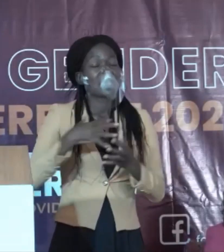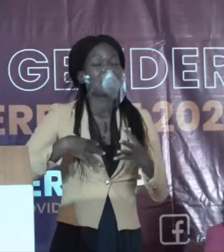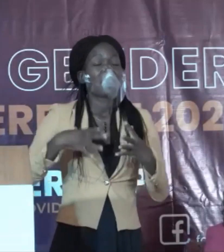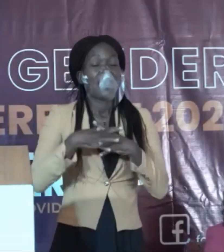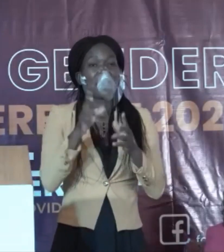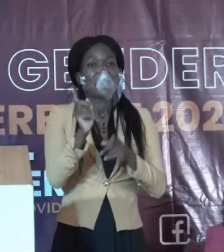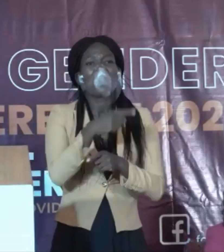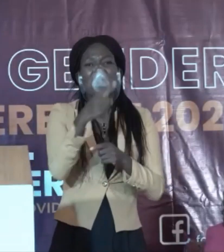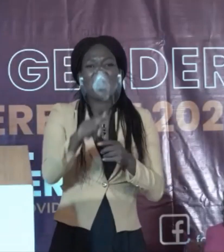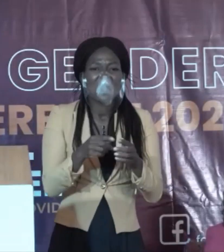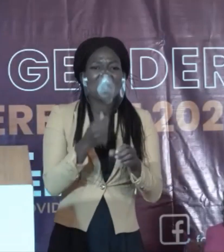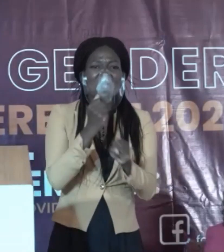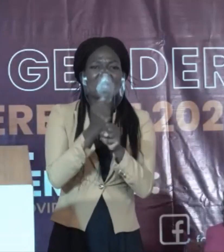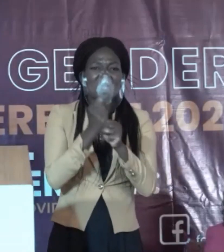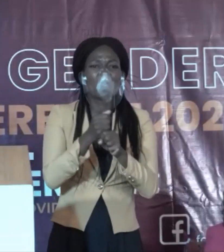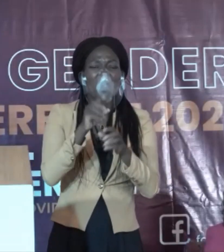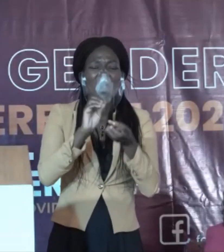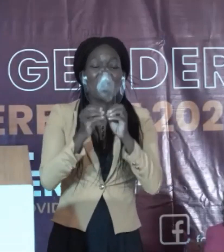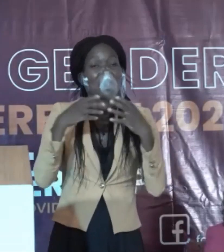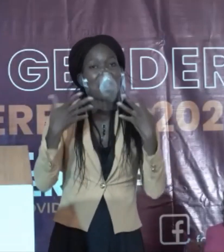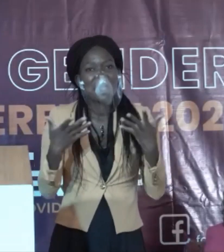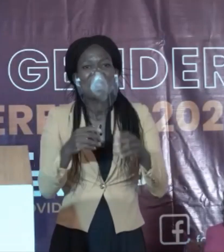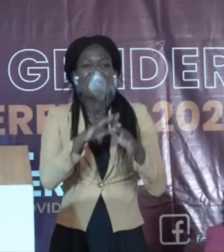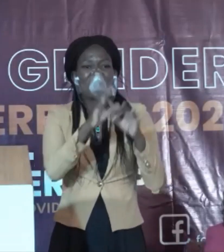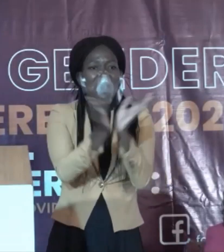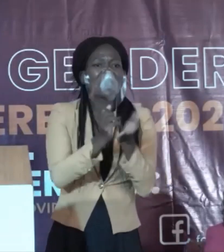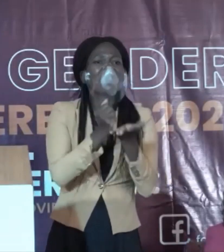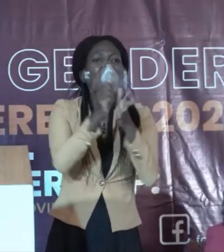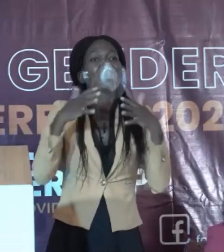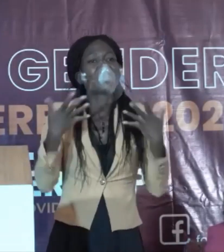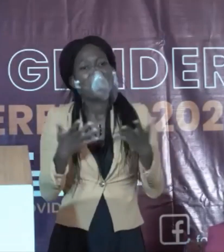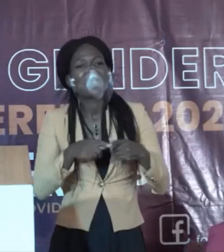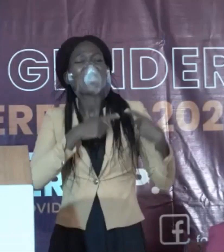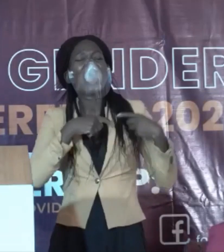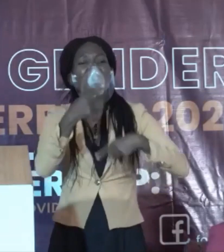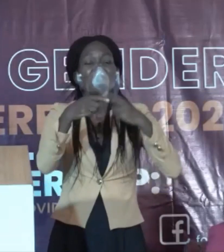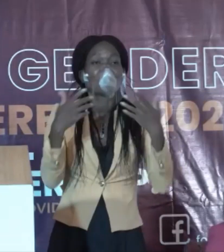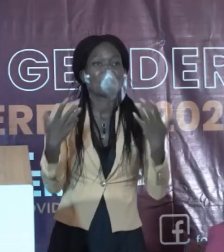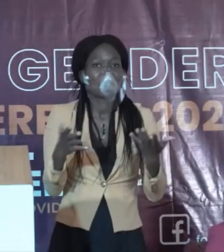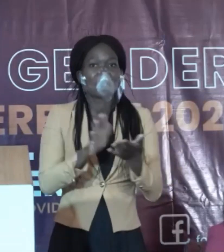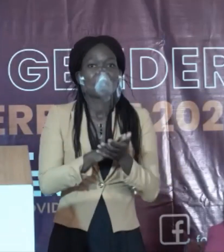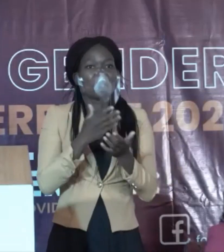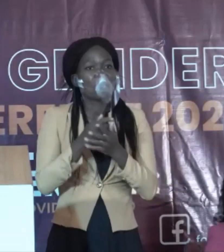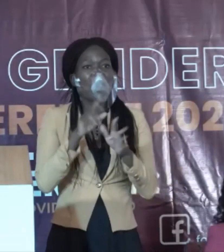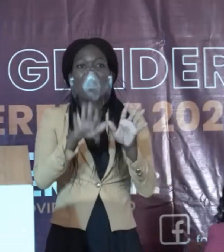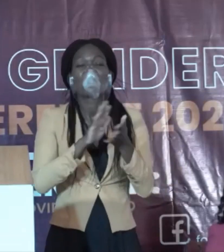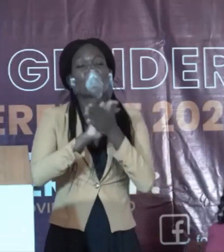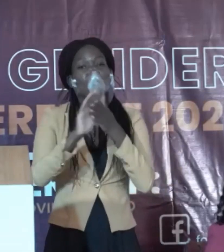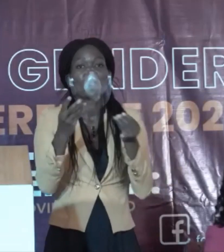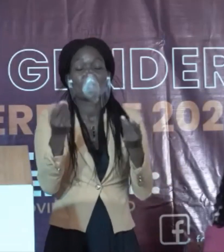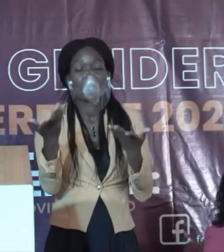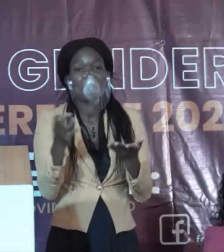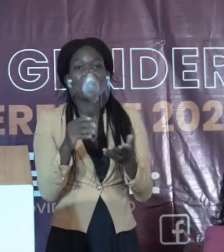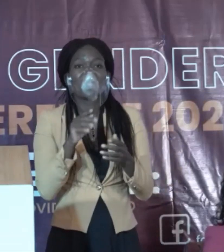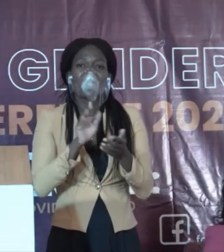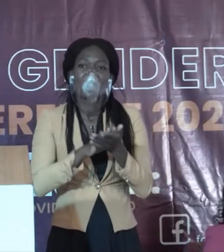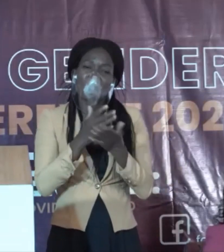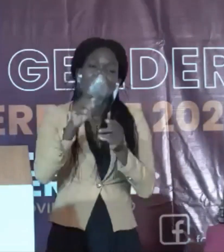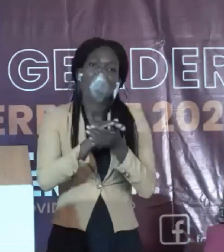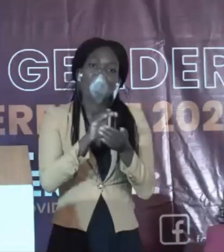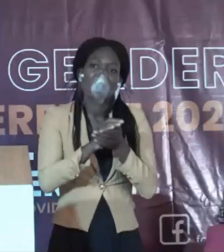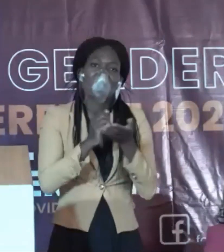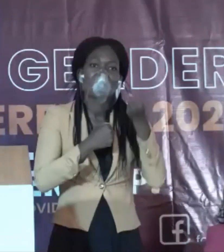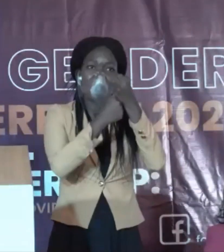reviving their businesses will require the efforts of the whole society, including government bodies, development partners, local community leaders,